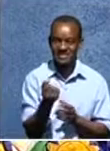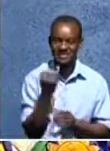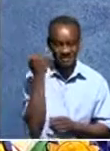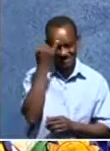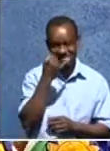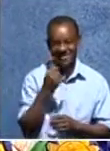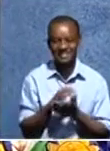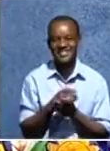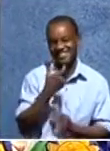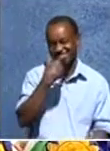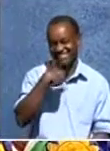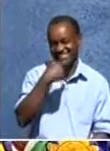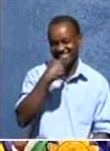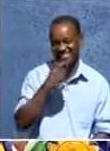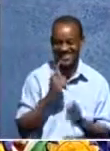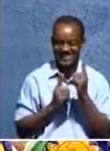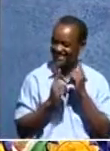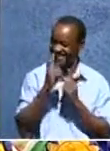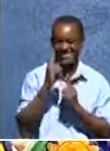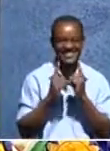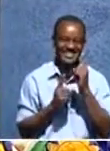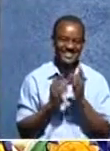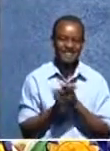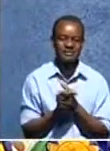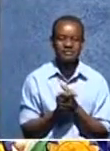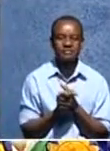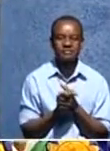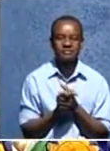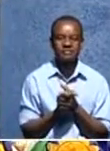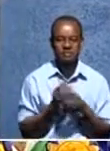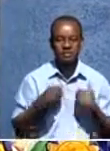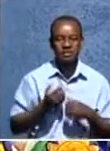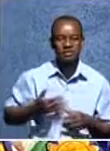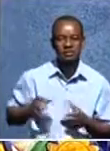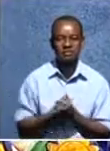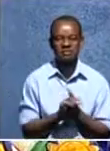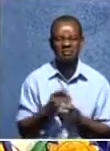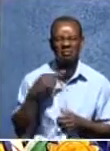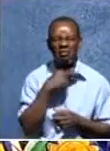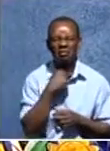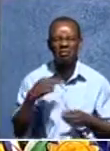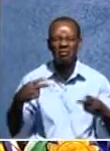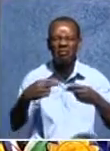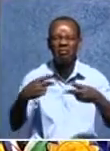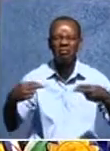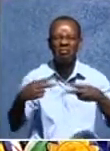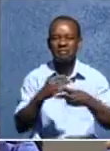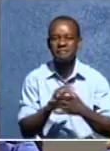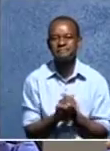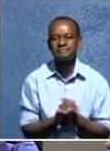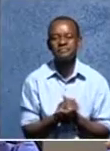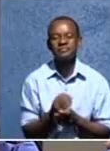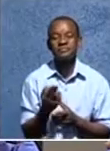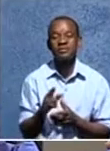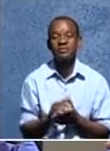are actually very rude, that we don't smile, that we are very confrontational. We're not as warm and open as we would like our people to be. And I